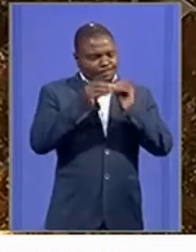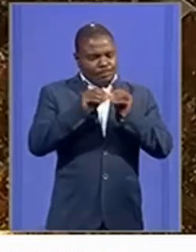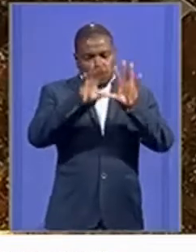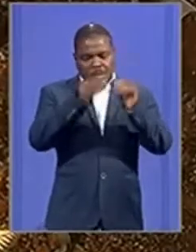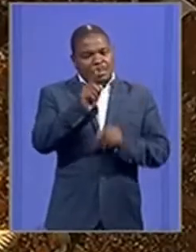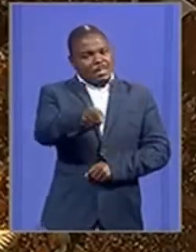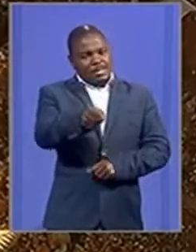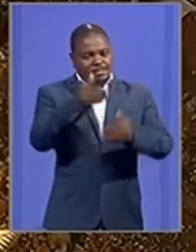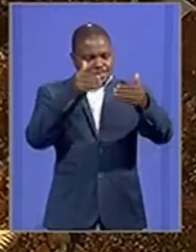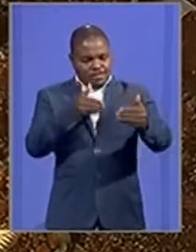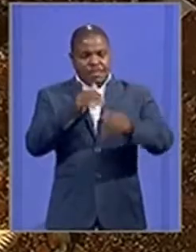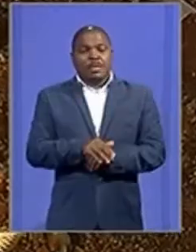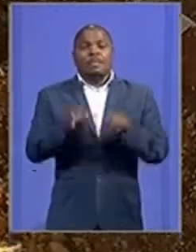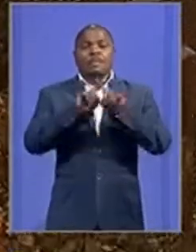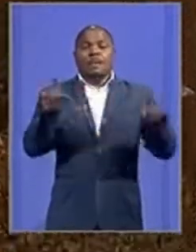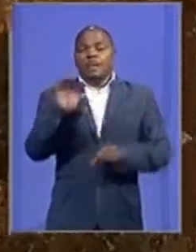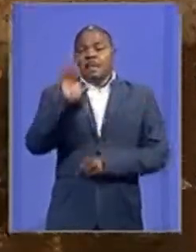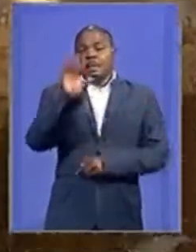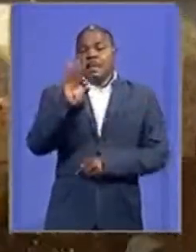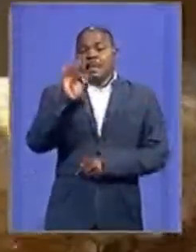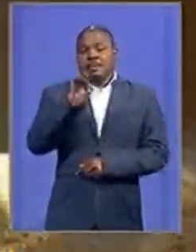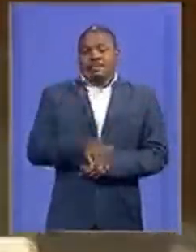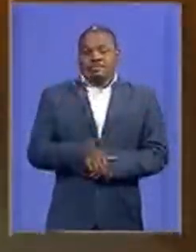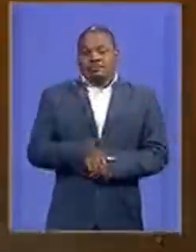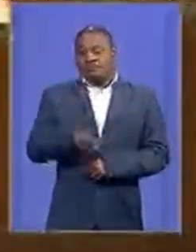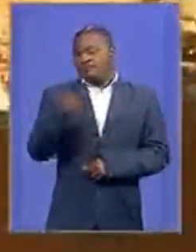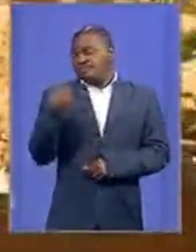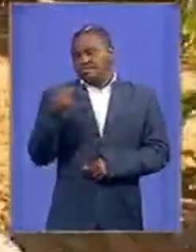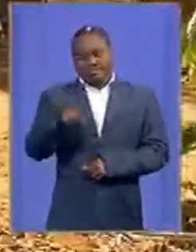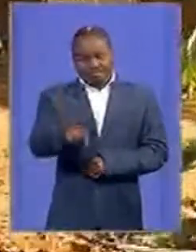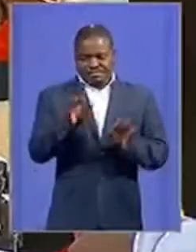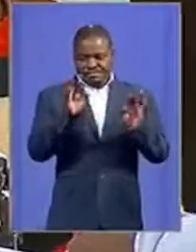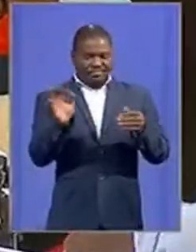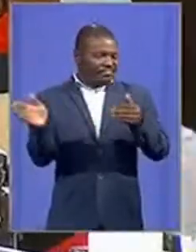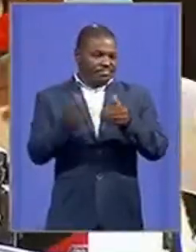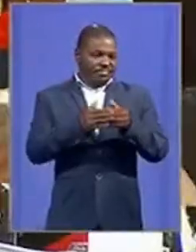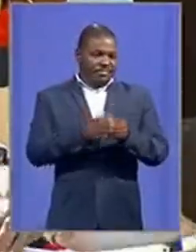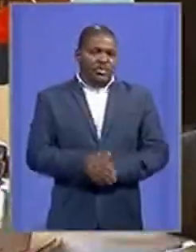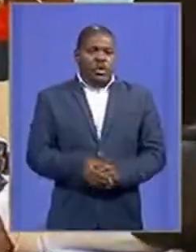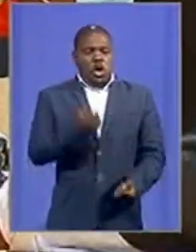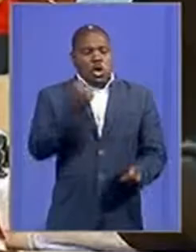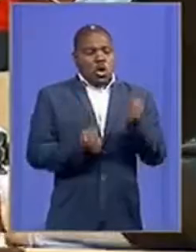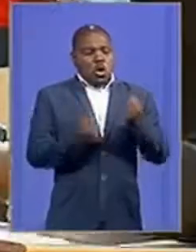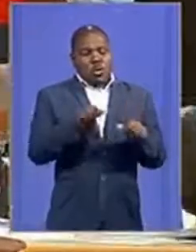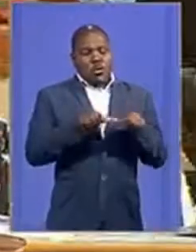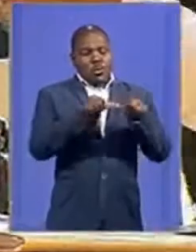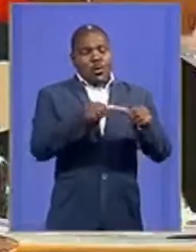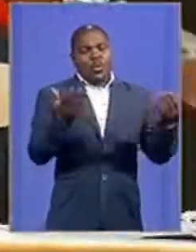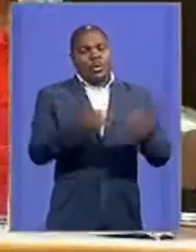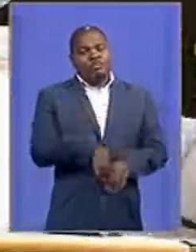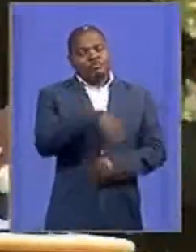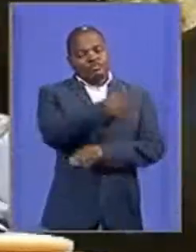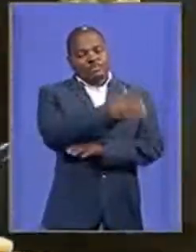ao. E fela ka mošupologo moago o ile wa tswalelwa semmušo. Ge e le Melato e be e sekelwa lefelong leo go